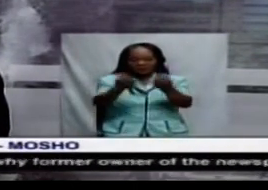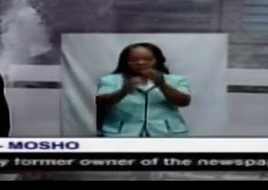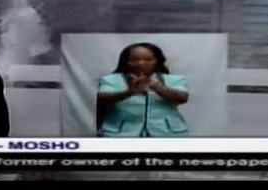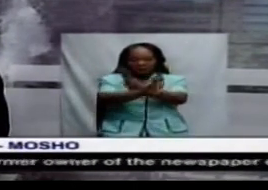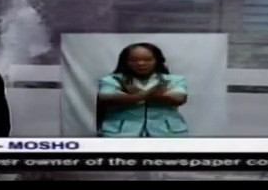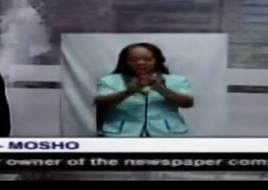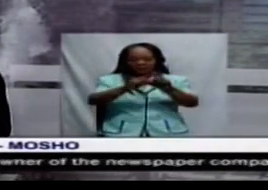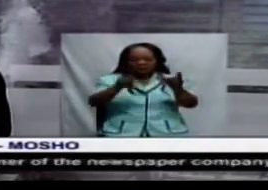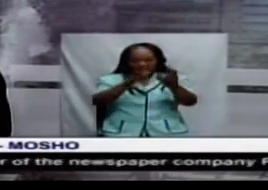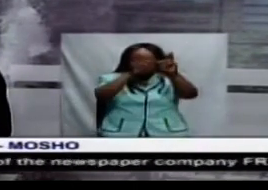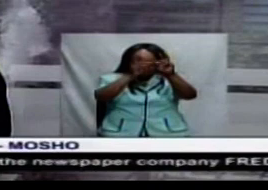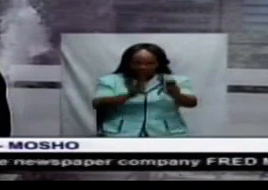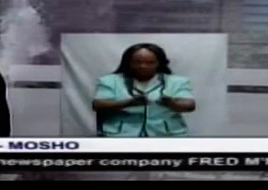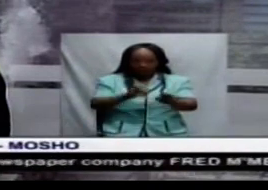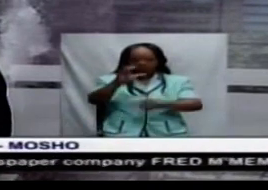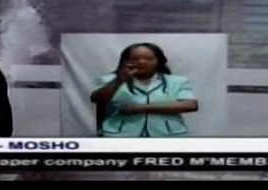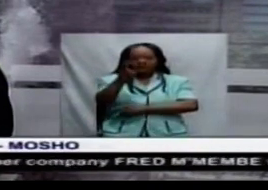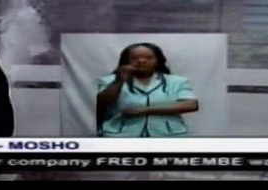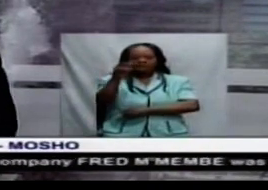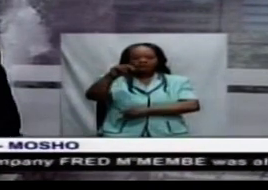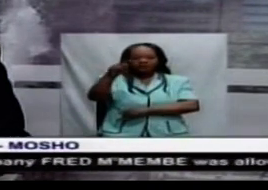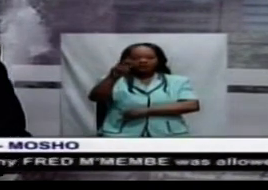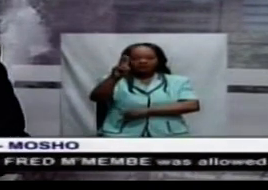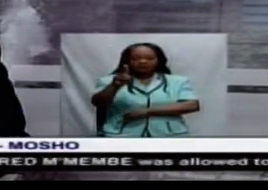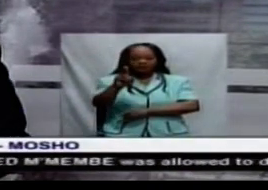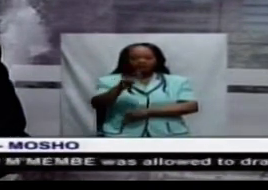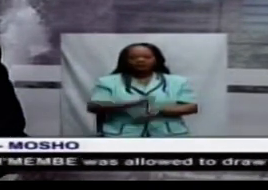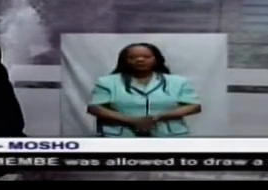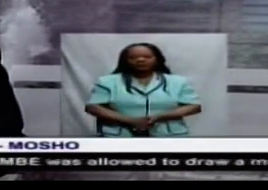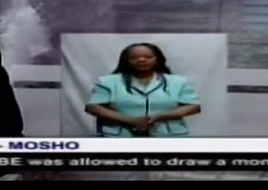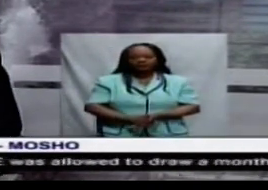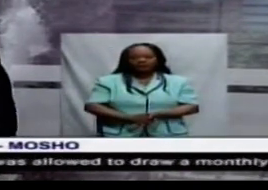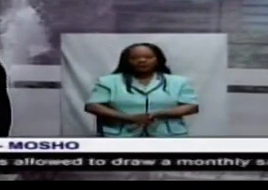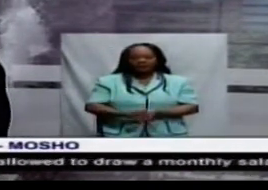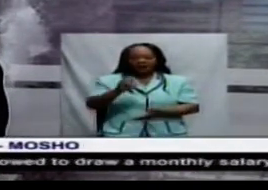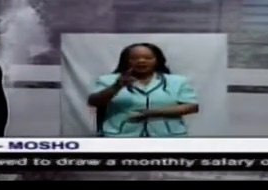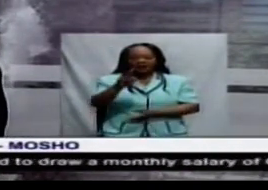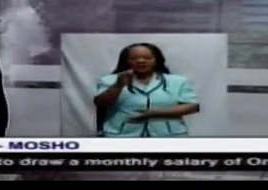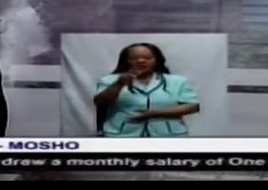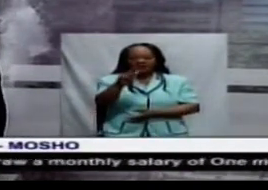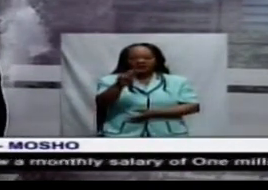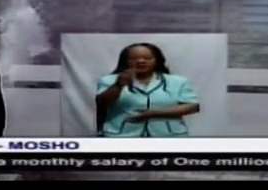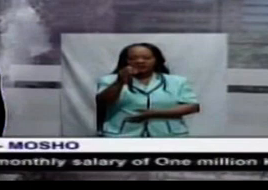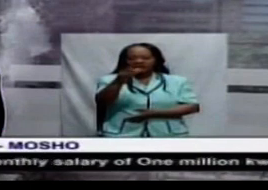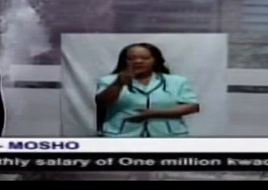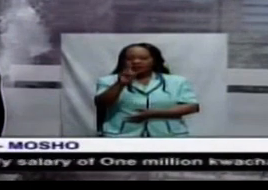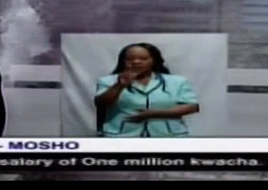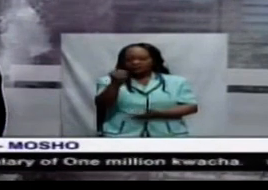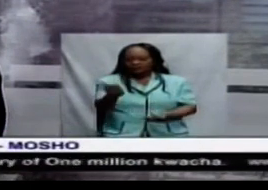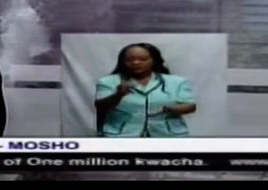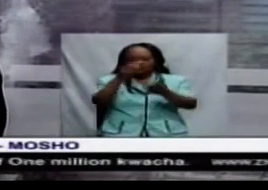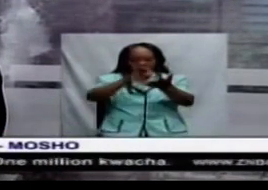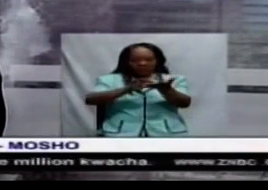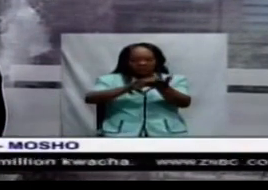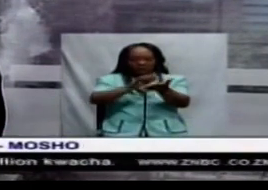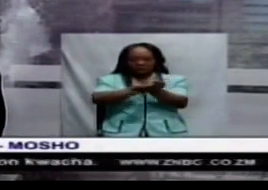funeral in honor of Professor Chintu. And Minister of Health Chitalu Chilufya described Professor Chintu as a medical statesman who should